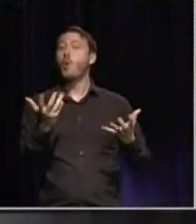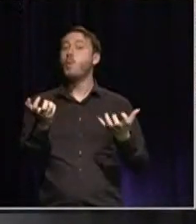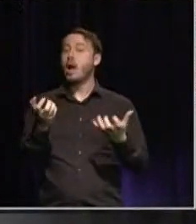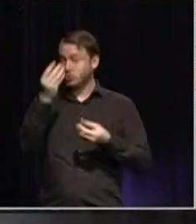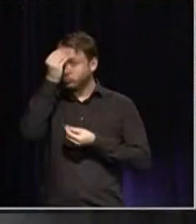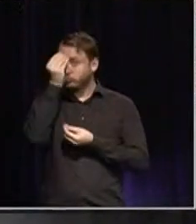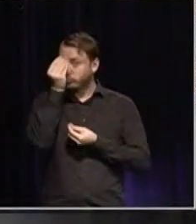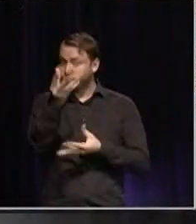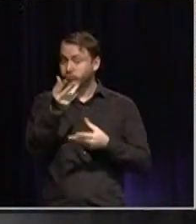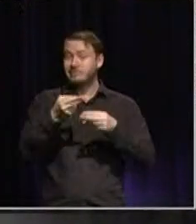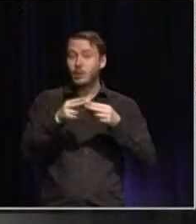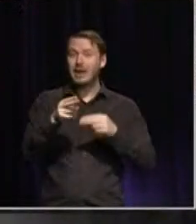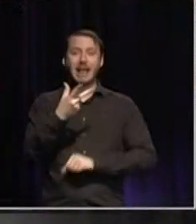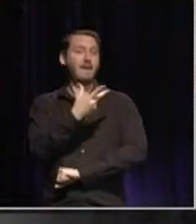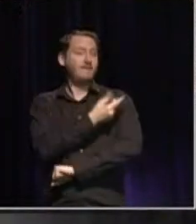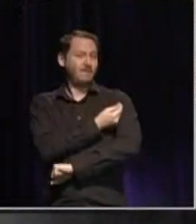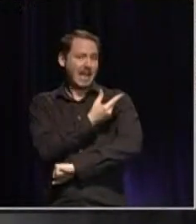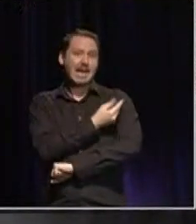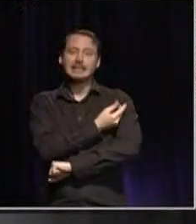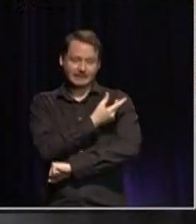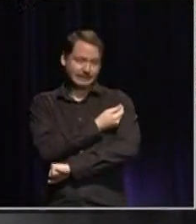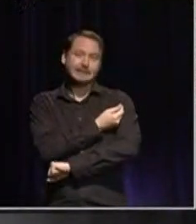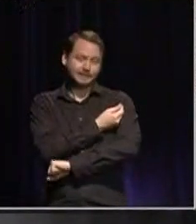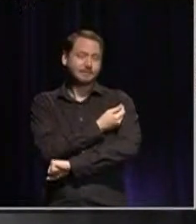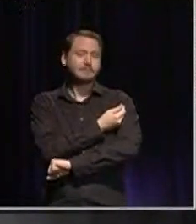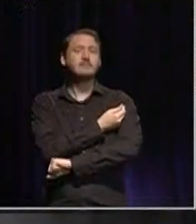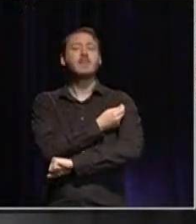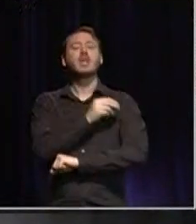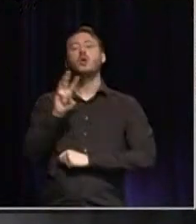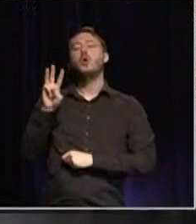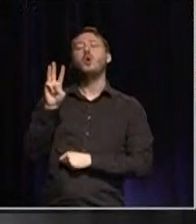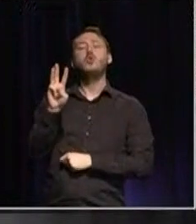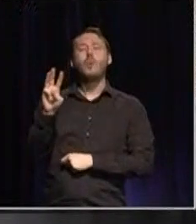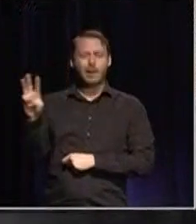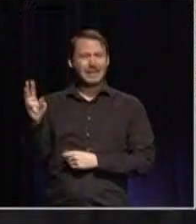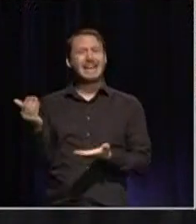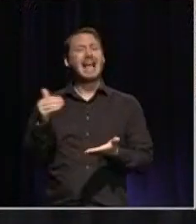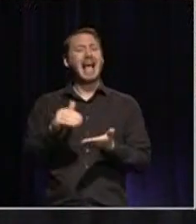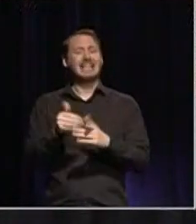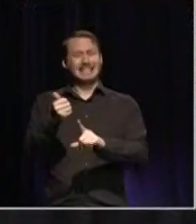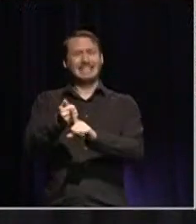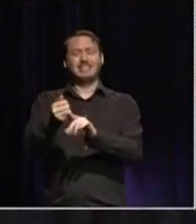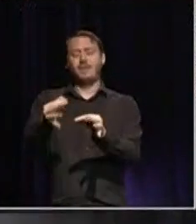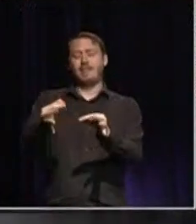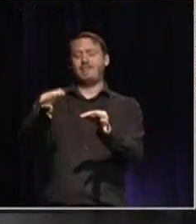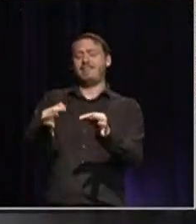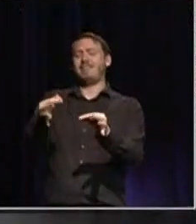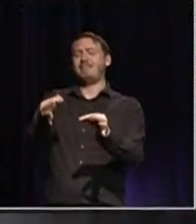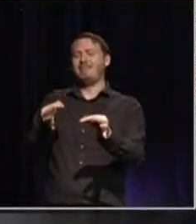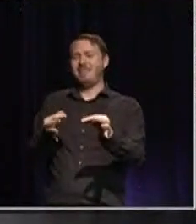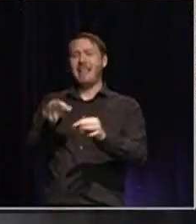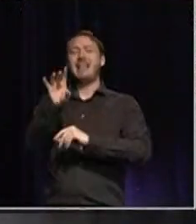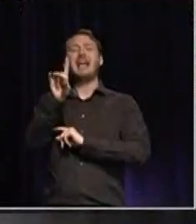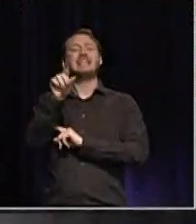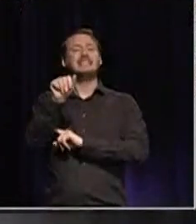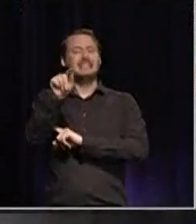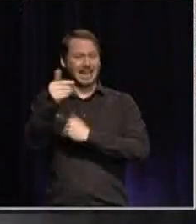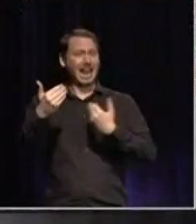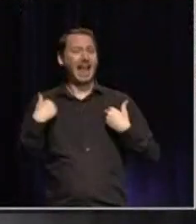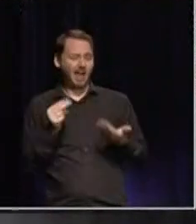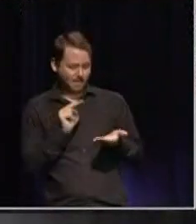report briefly on vaccines. According to the website, which again is a few days behind the data that we actually have